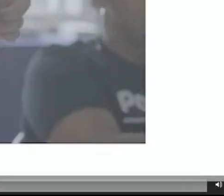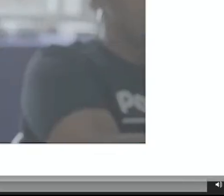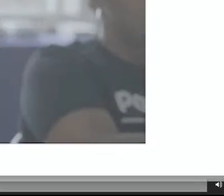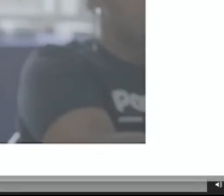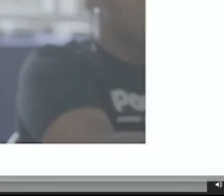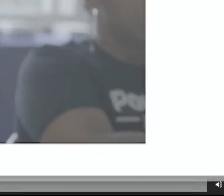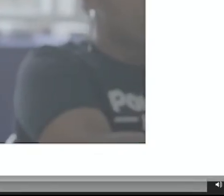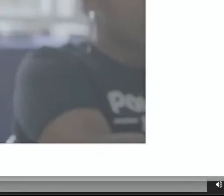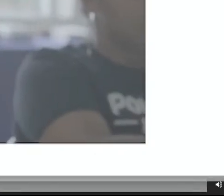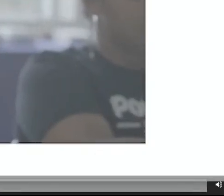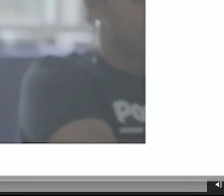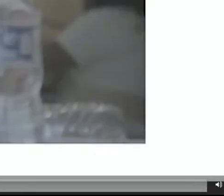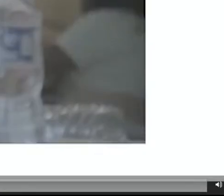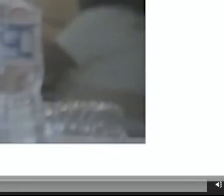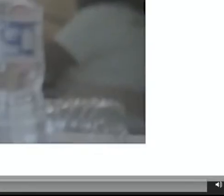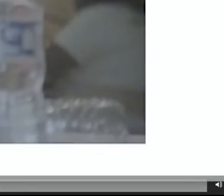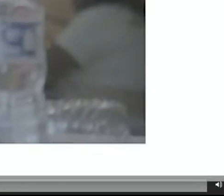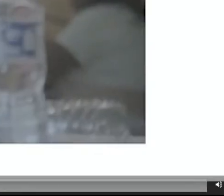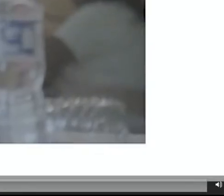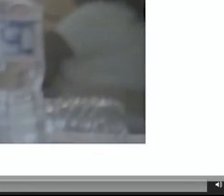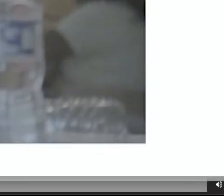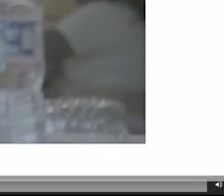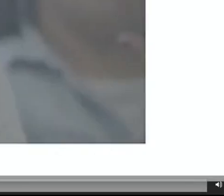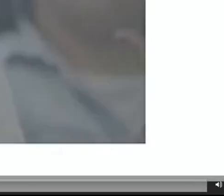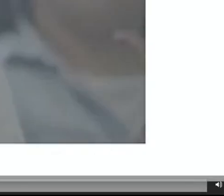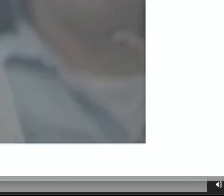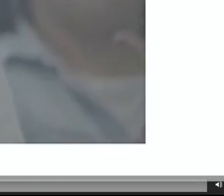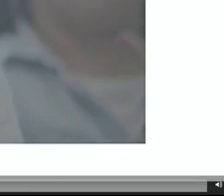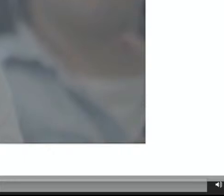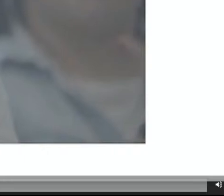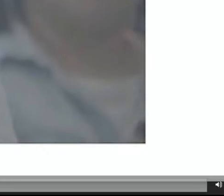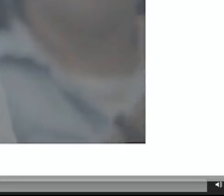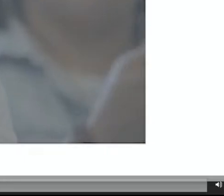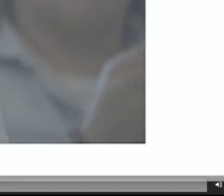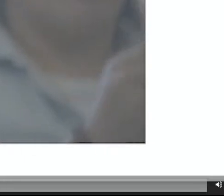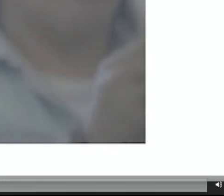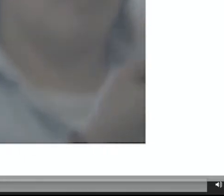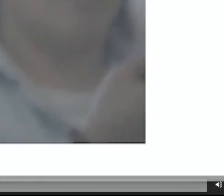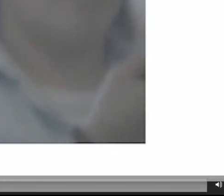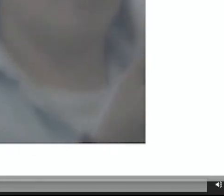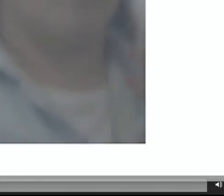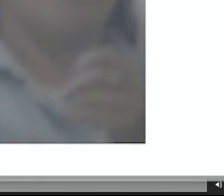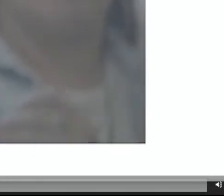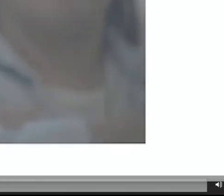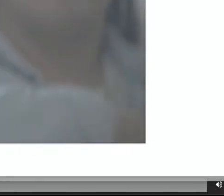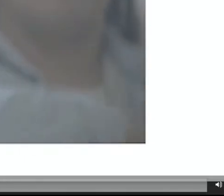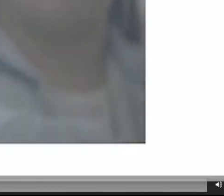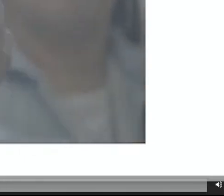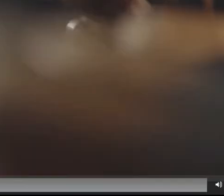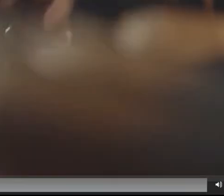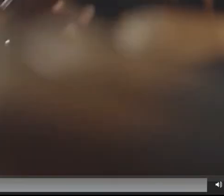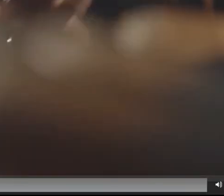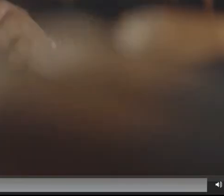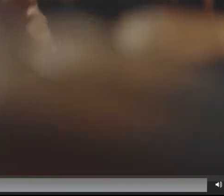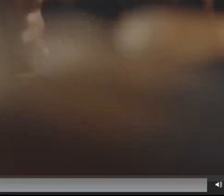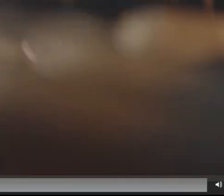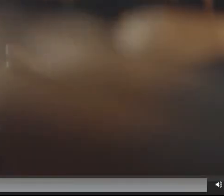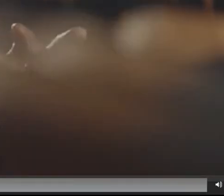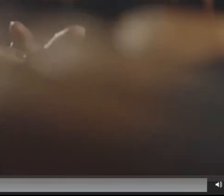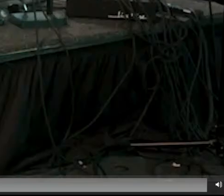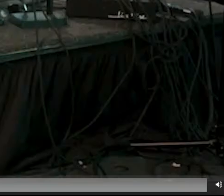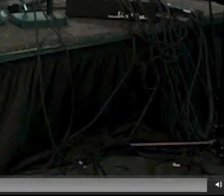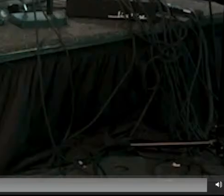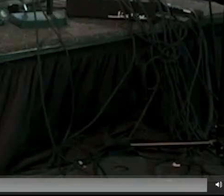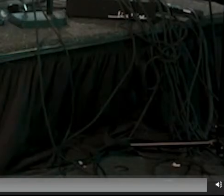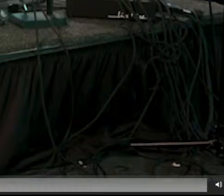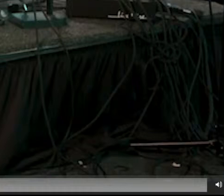me to look at the community that's in DC and not thinking so much of, I have to be in the industry out there, but what do I have at